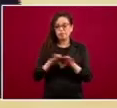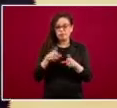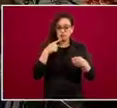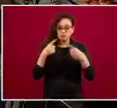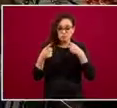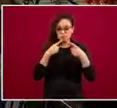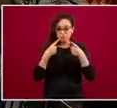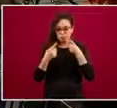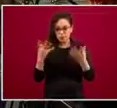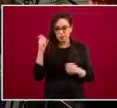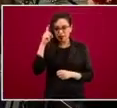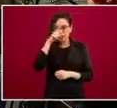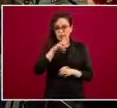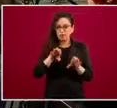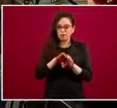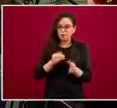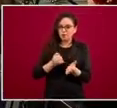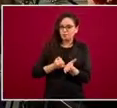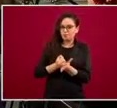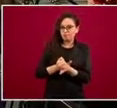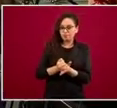for hard decisions.